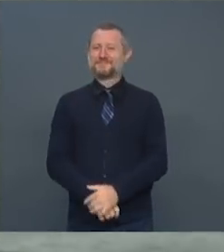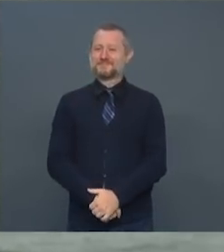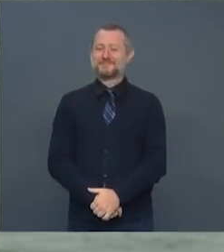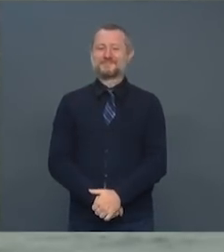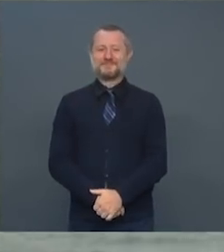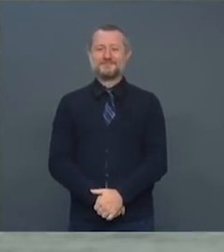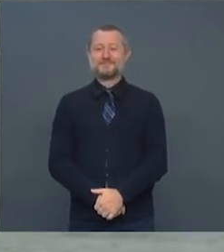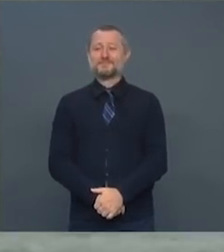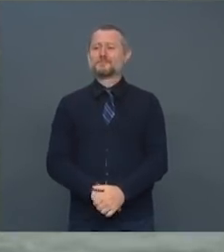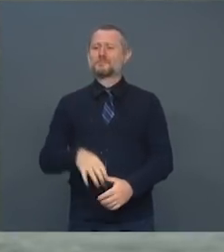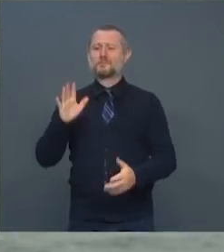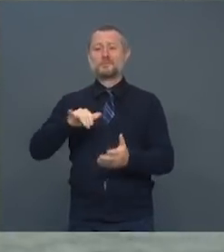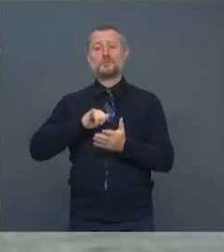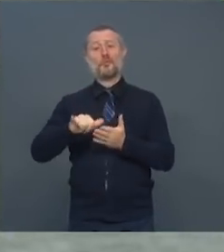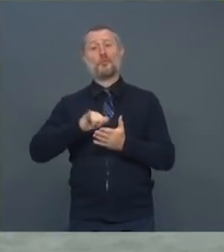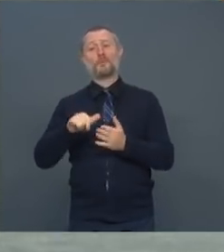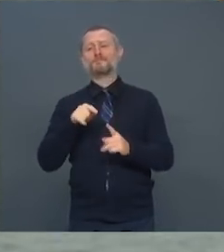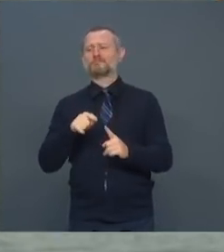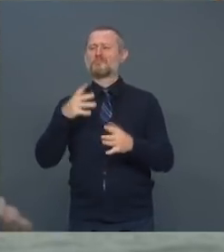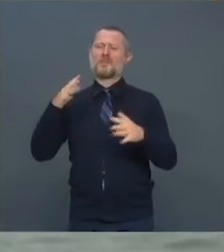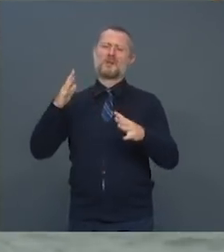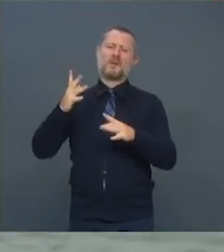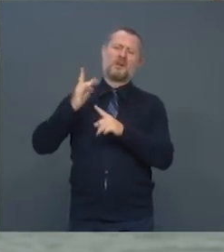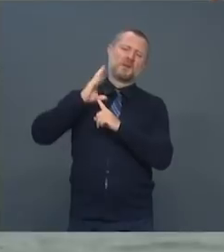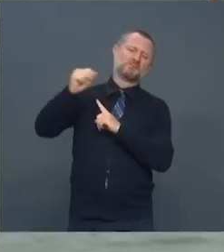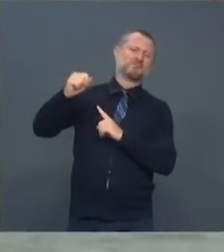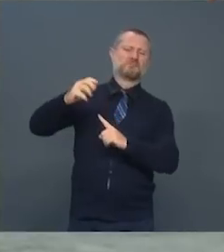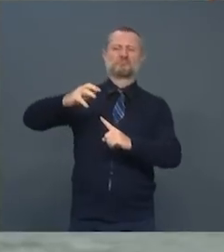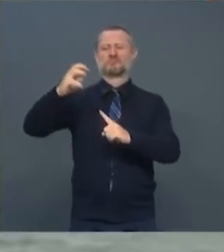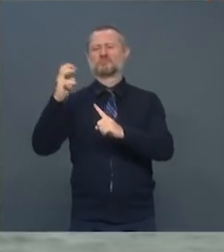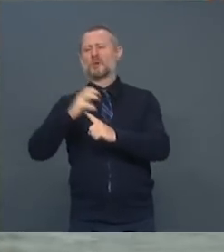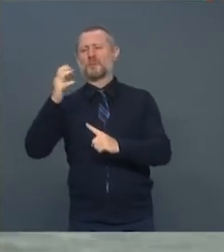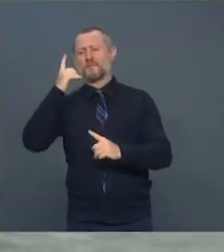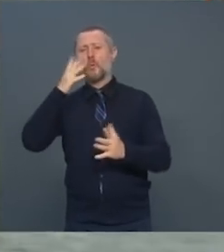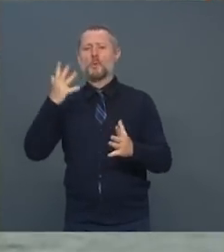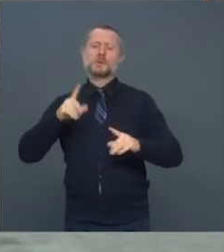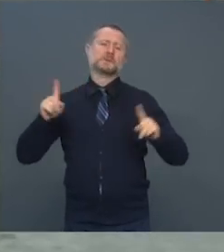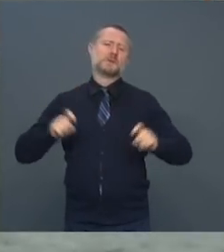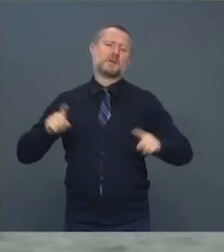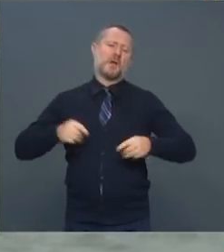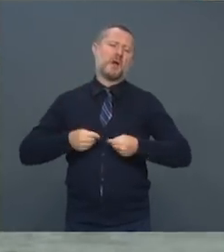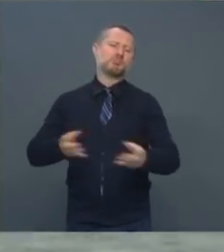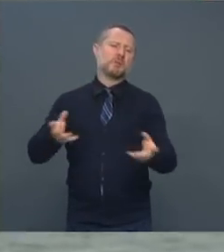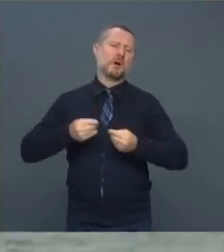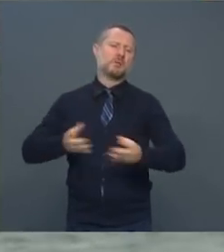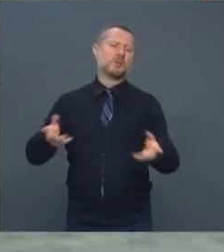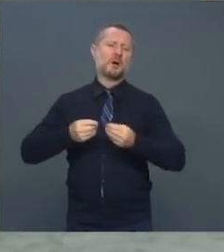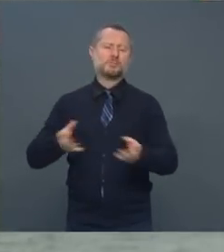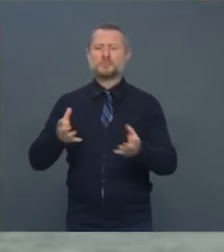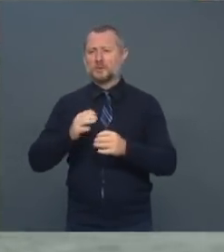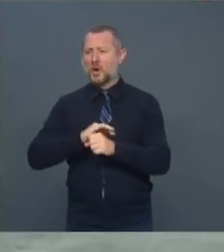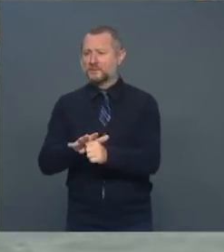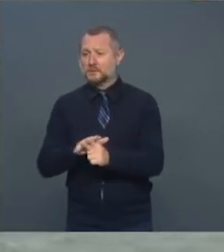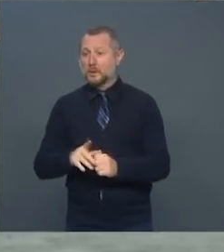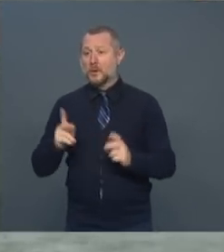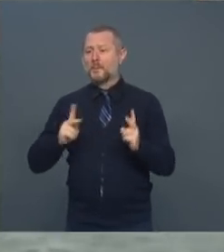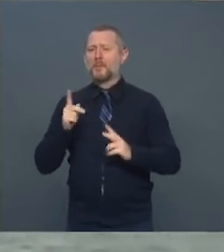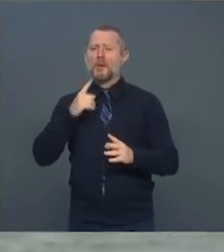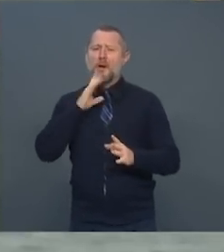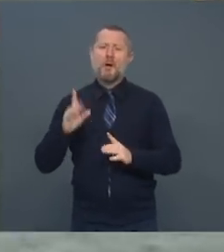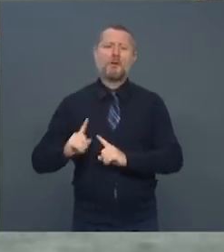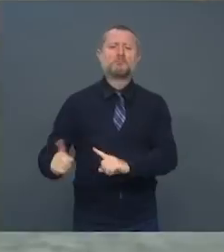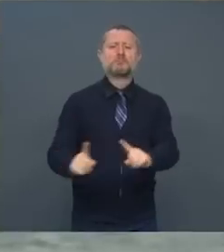most advanced state in the nation in terms of doing testing. People talk about COVID, how are we